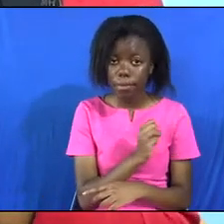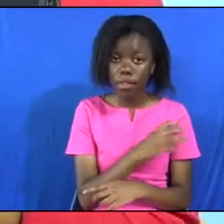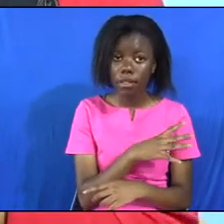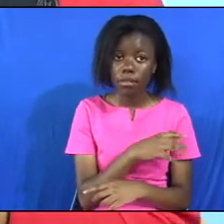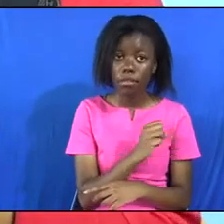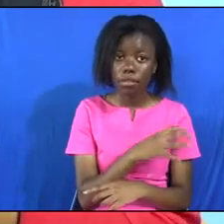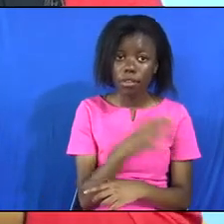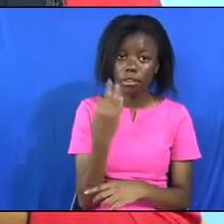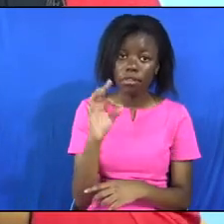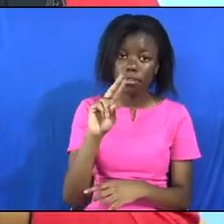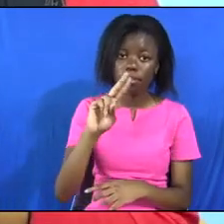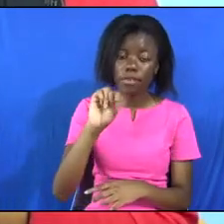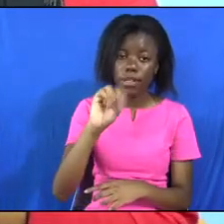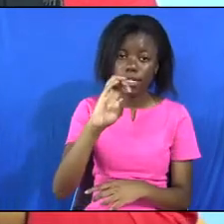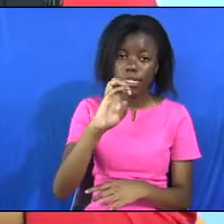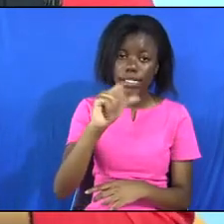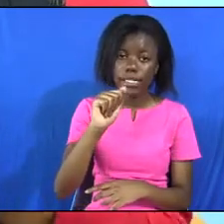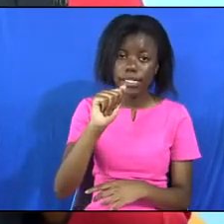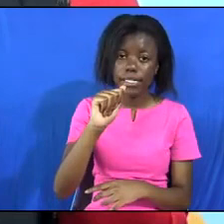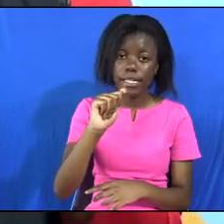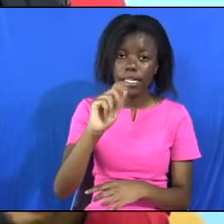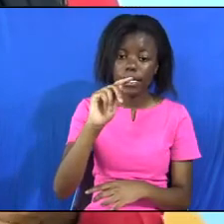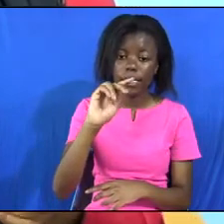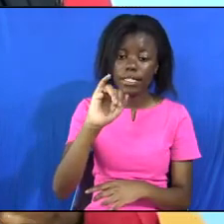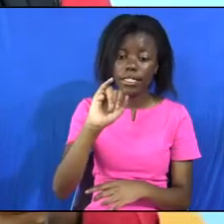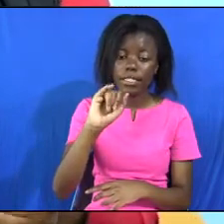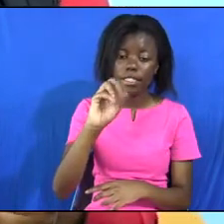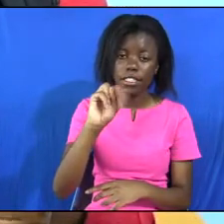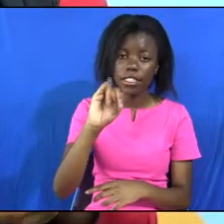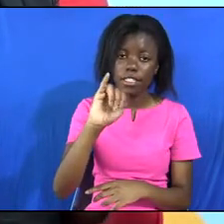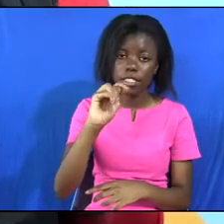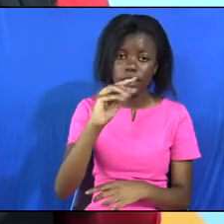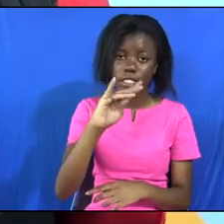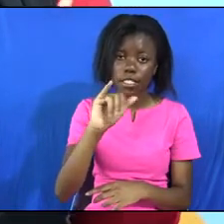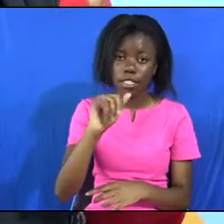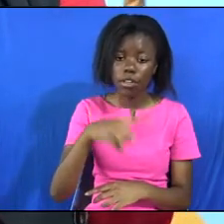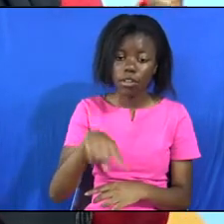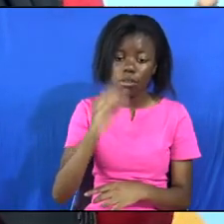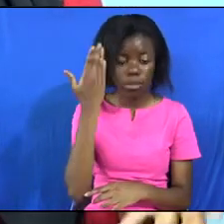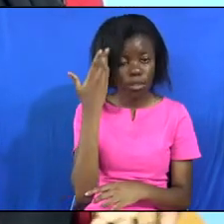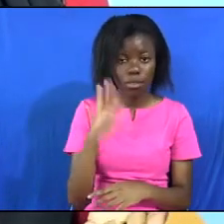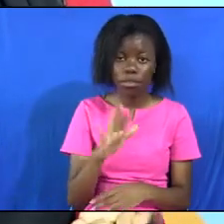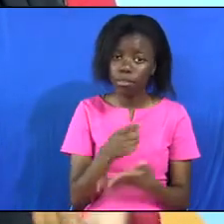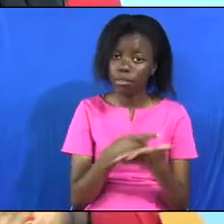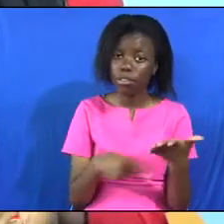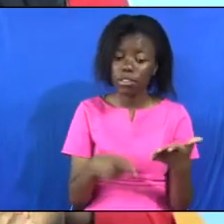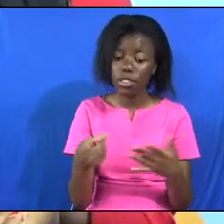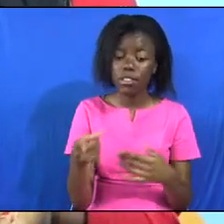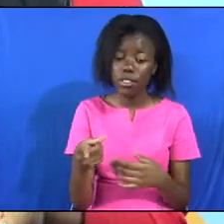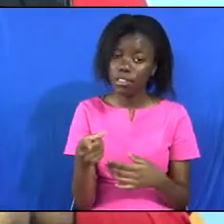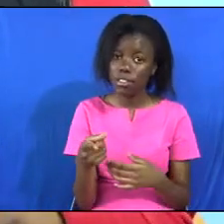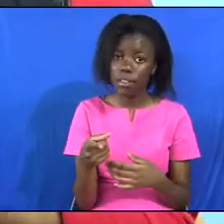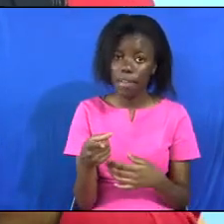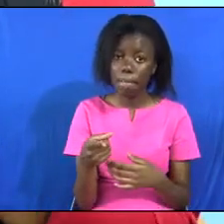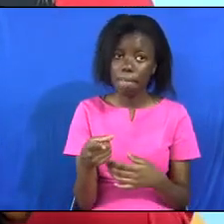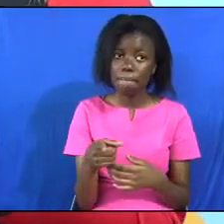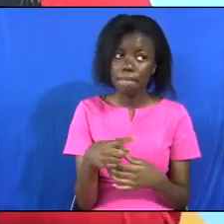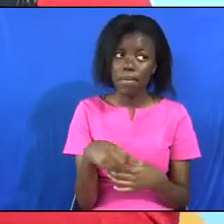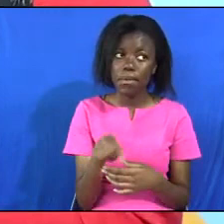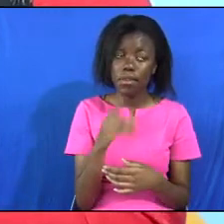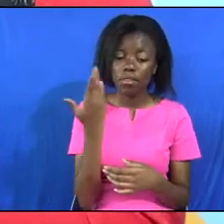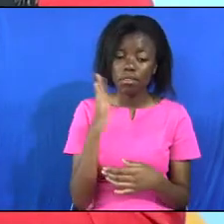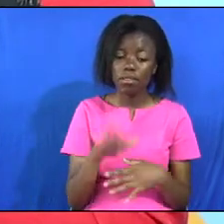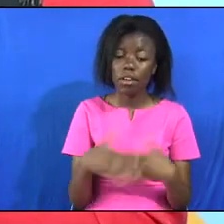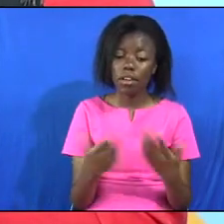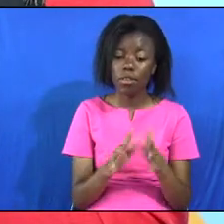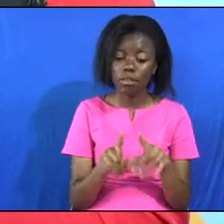Fear of uncertainty, fear of we don't know what this is, we don't know how